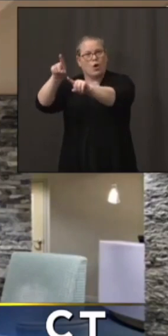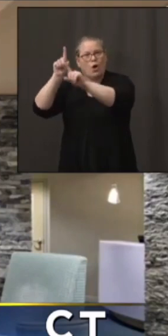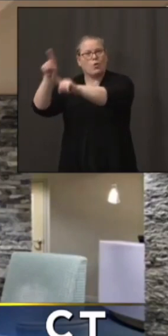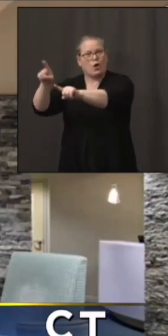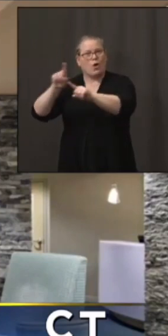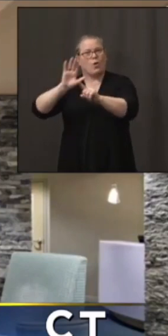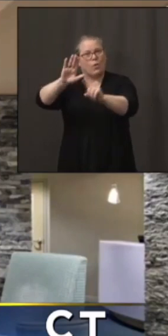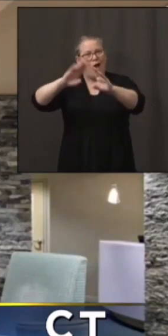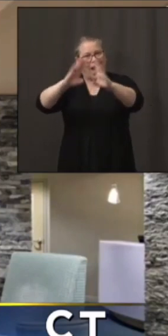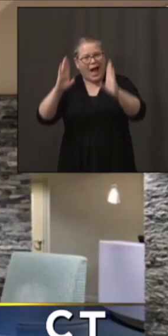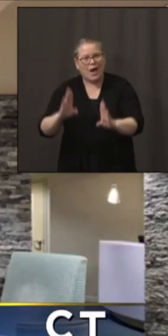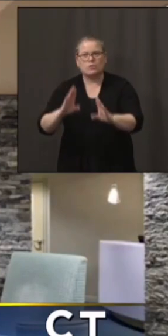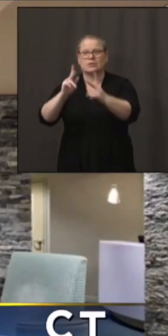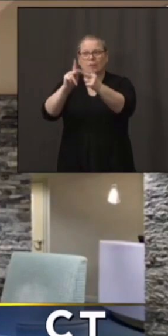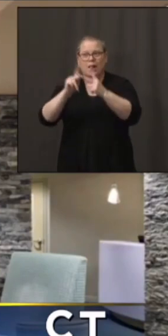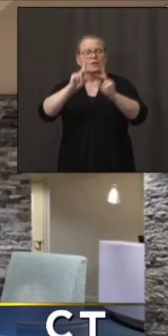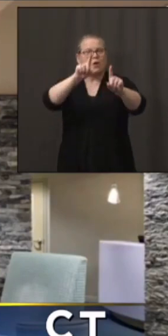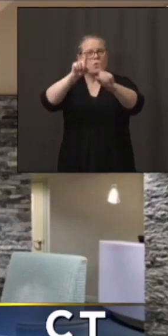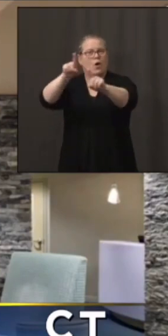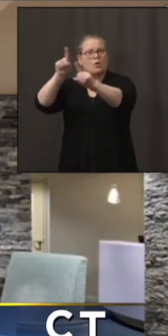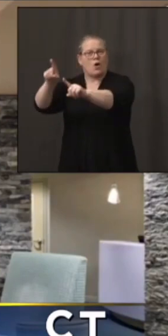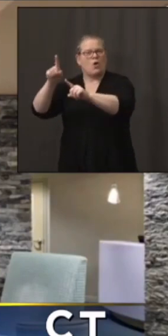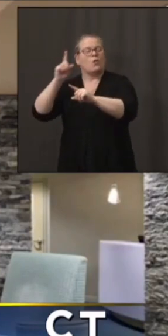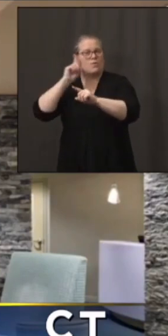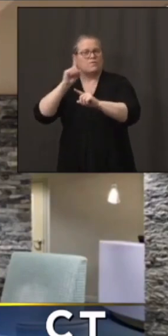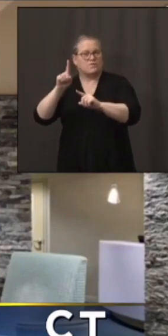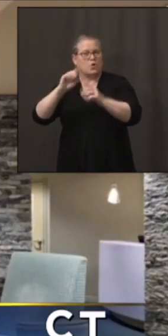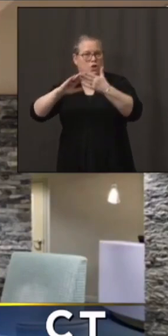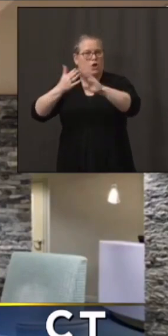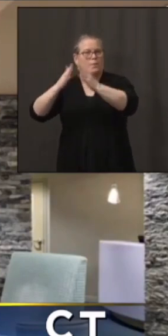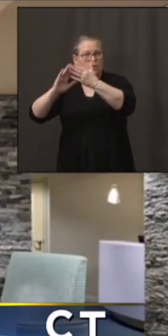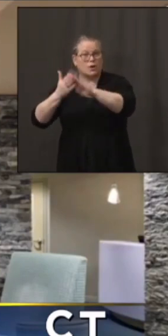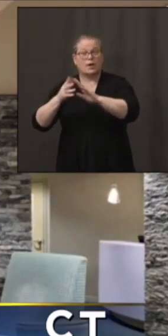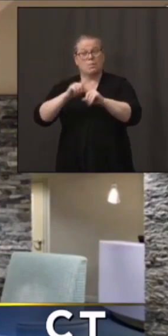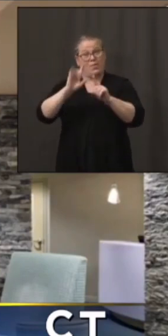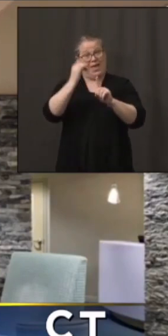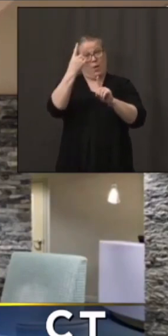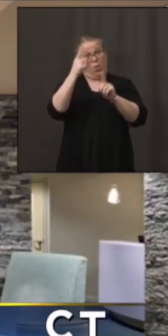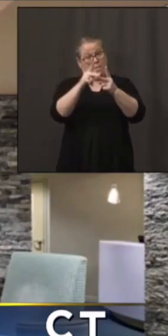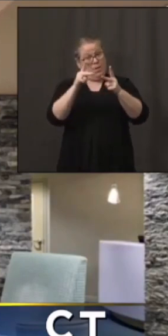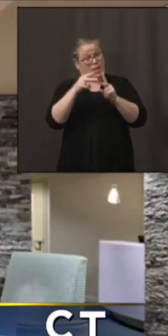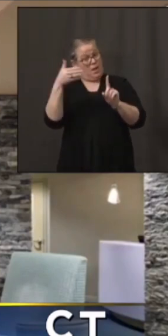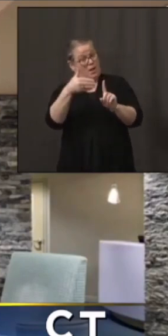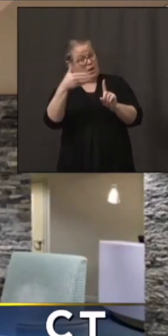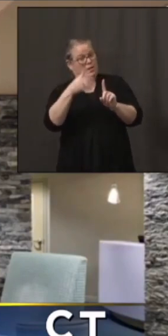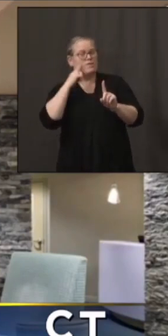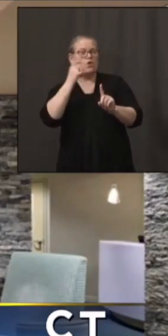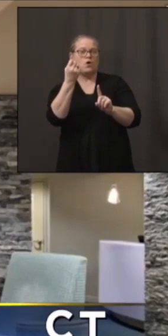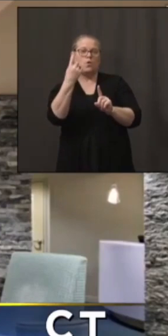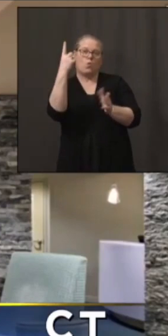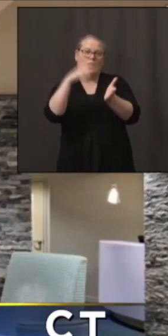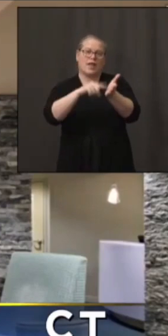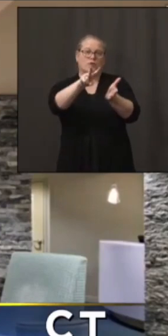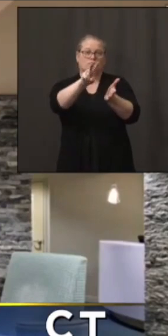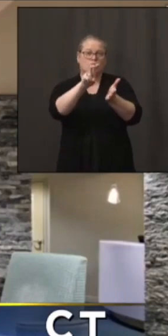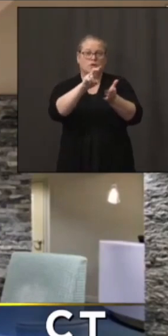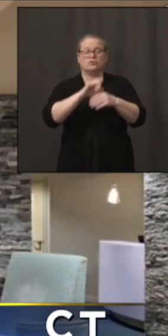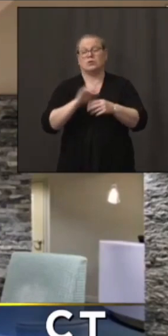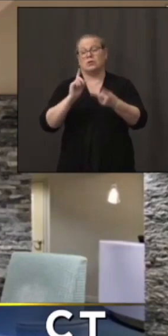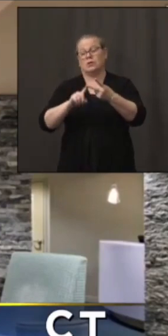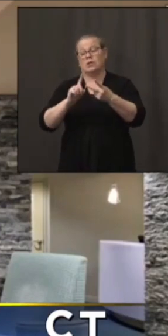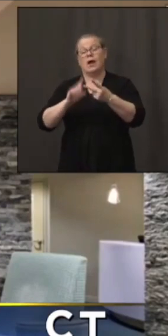community, but in that single location, 1,200. There's been conversation about using our drive-through testing